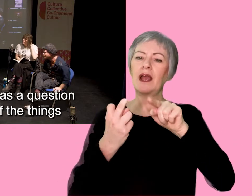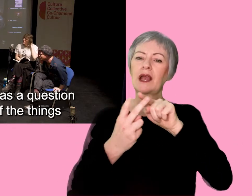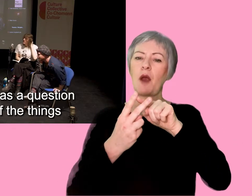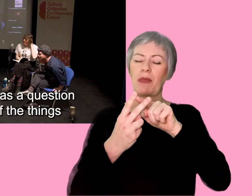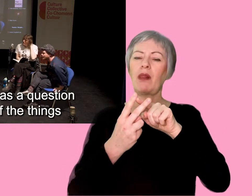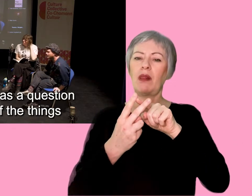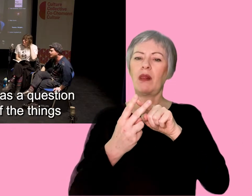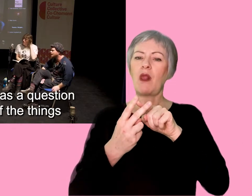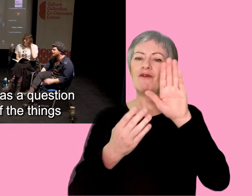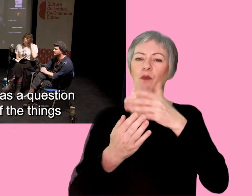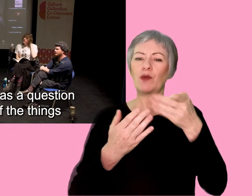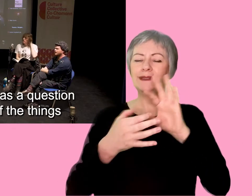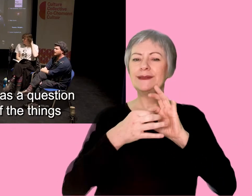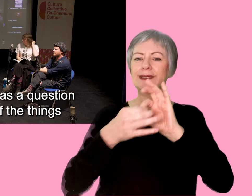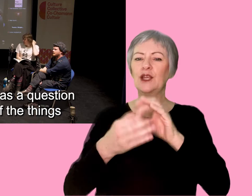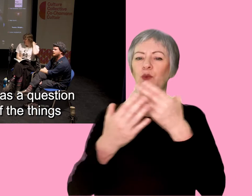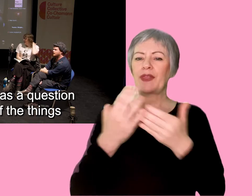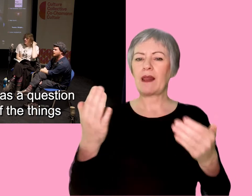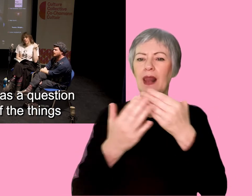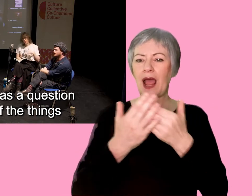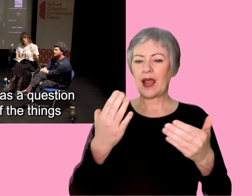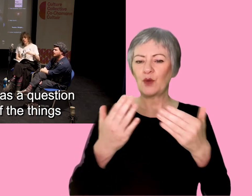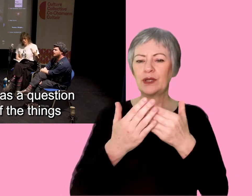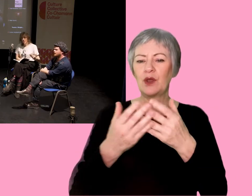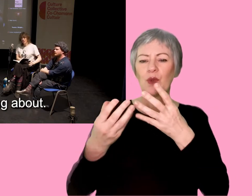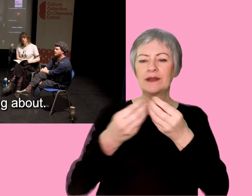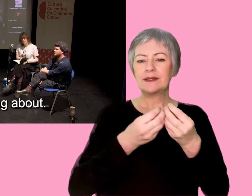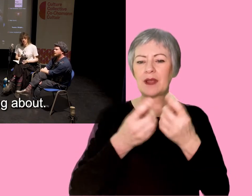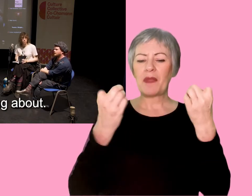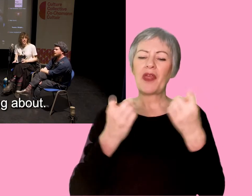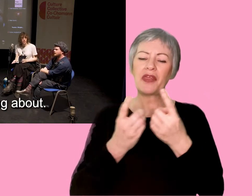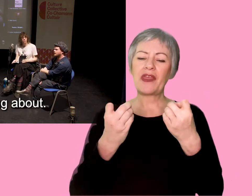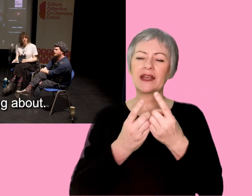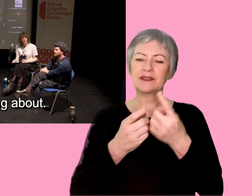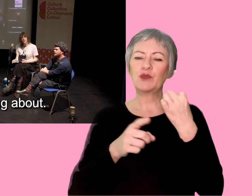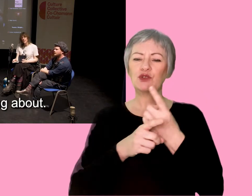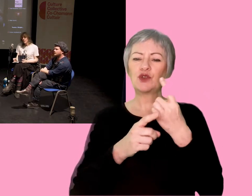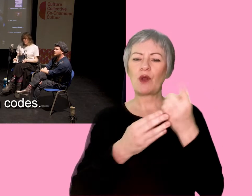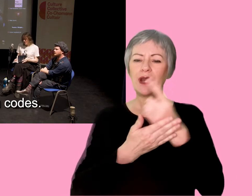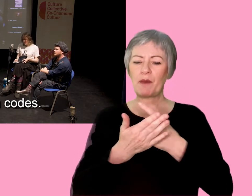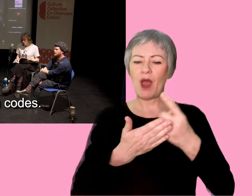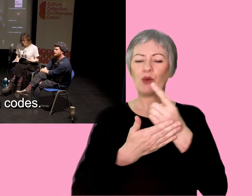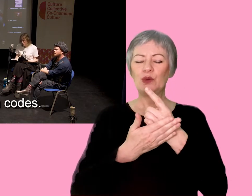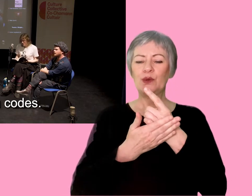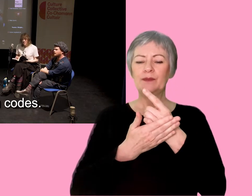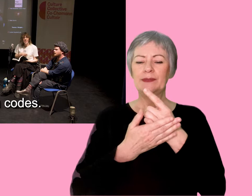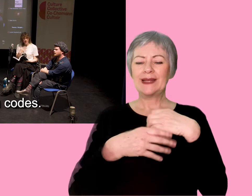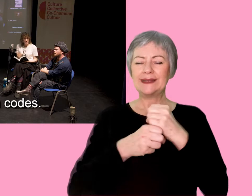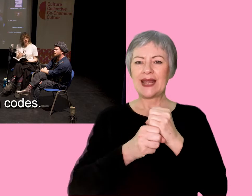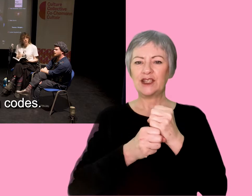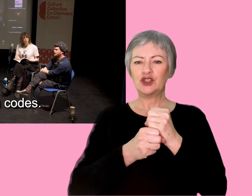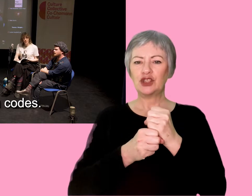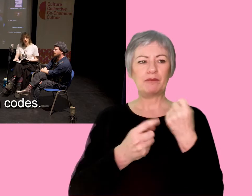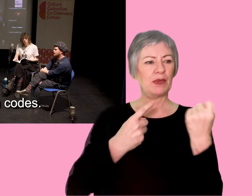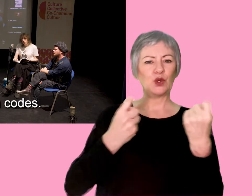that engage with language as a question and engage with some of the things that I was just speaking about, this